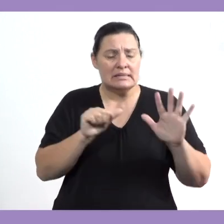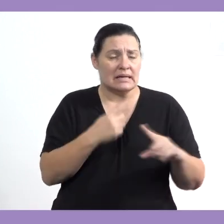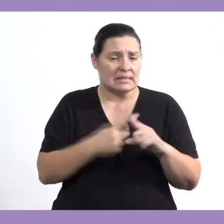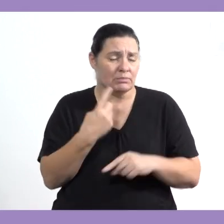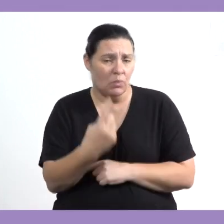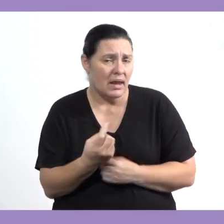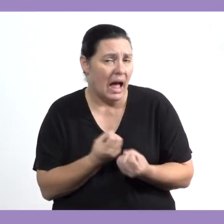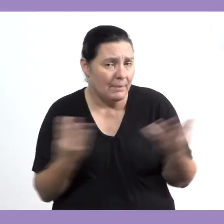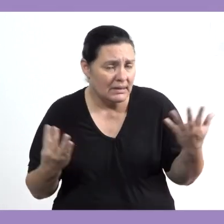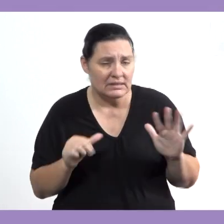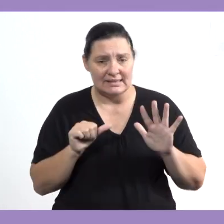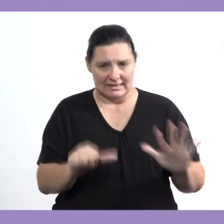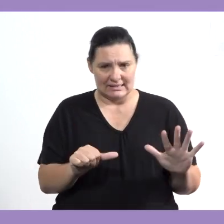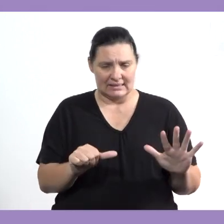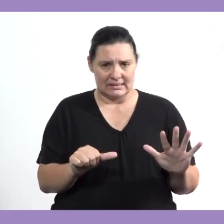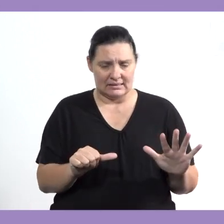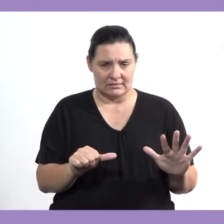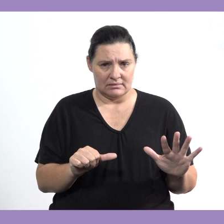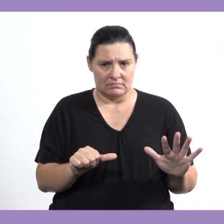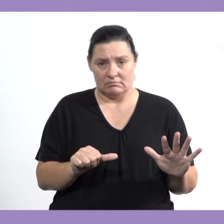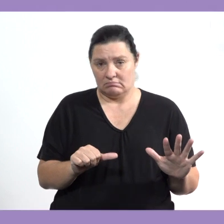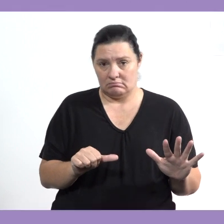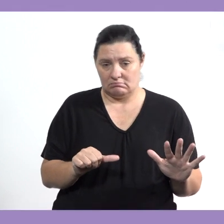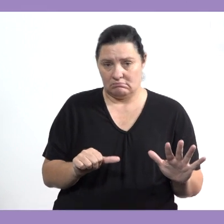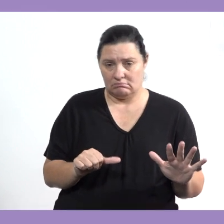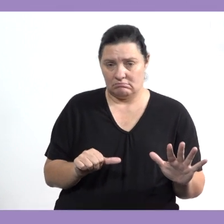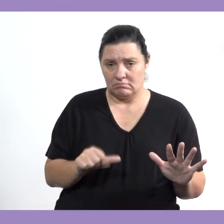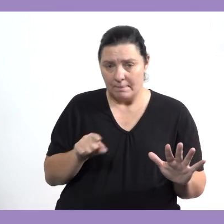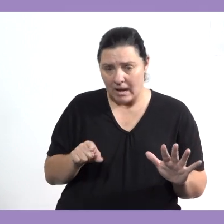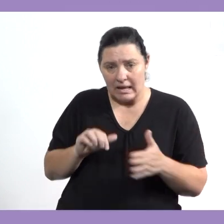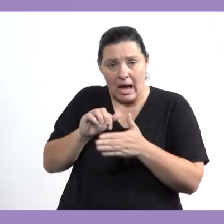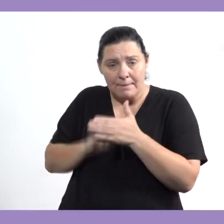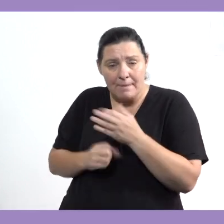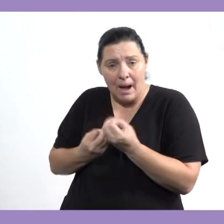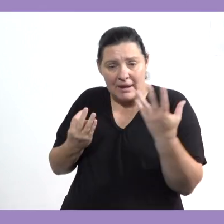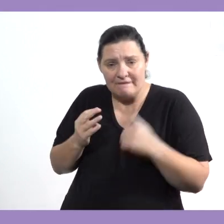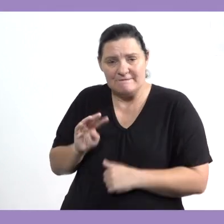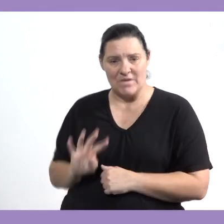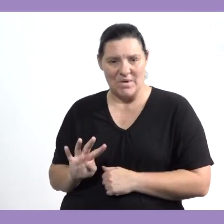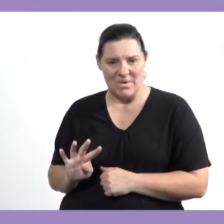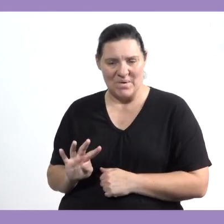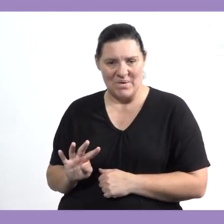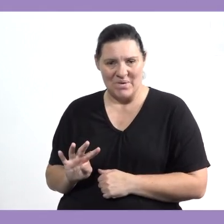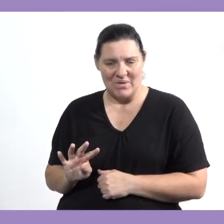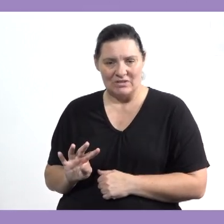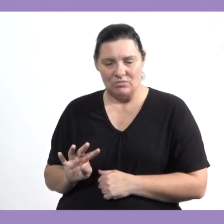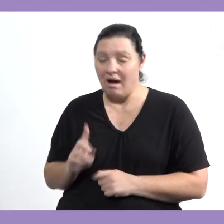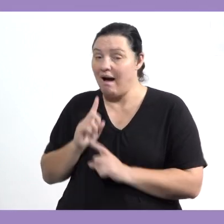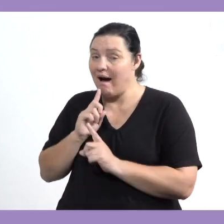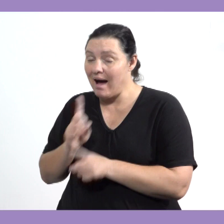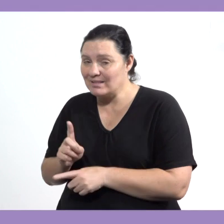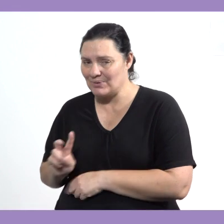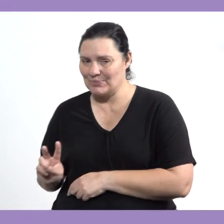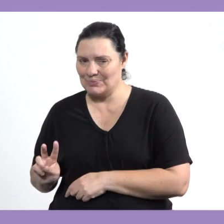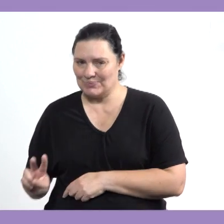Remember, 6 multiplied by 1 is 6. And then we are going to subtract 4 so that